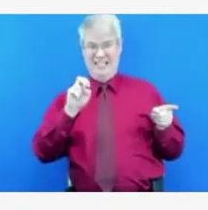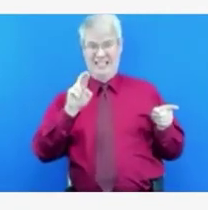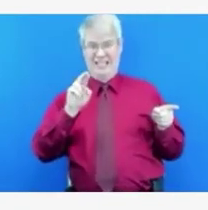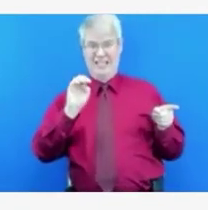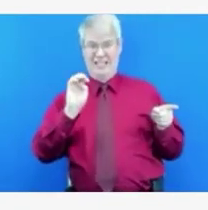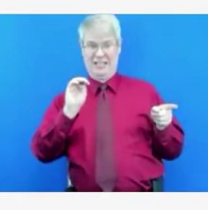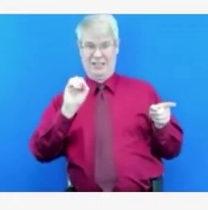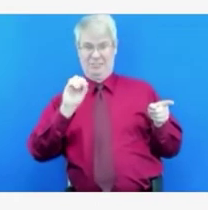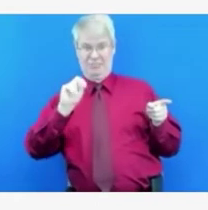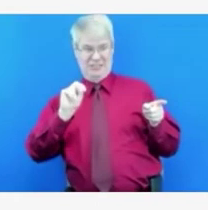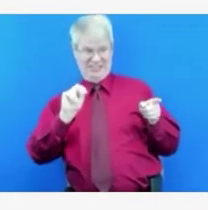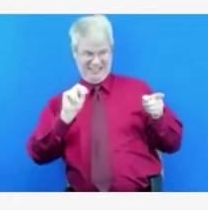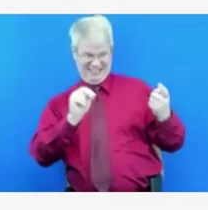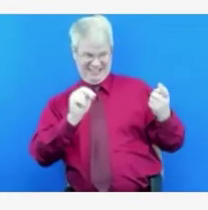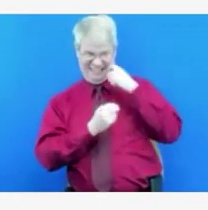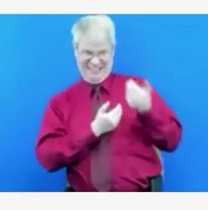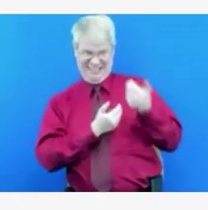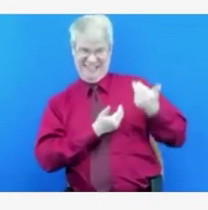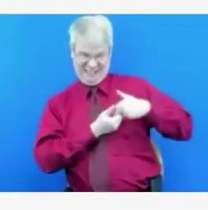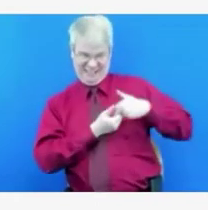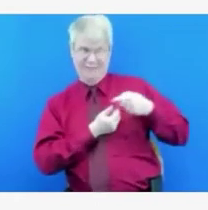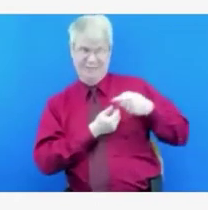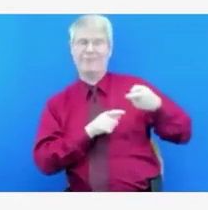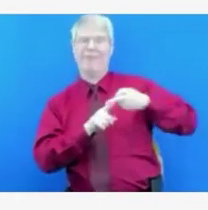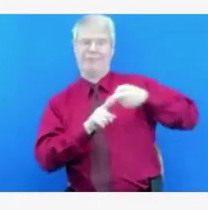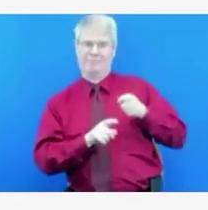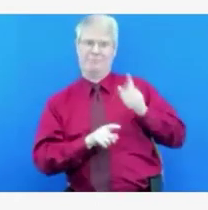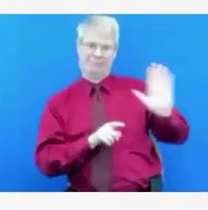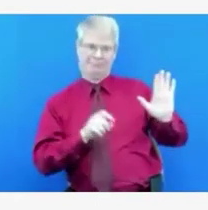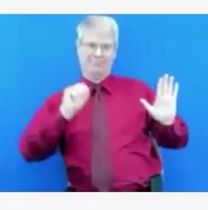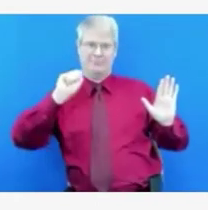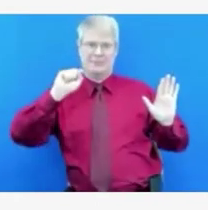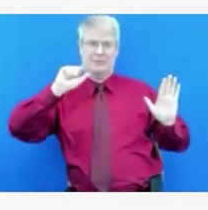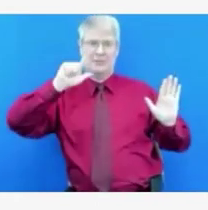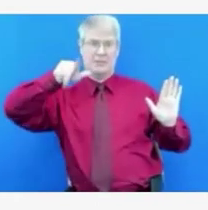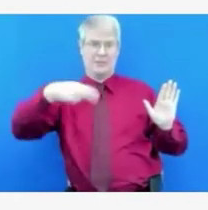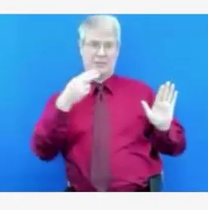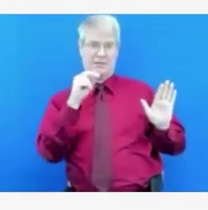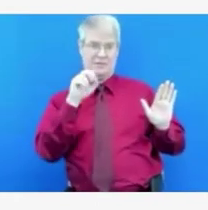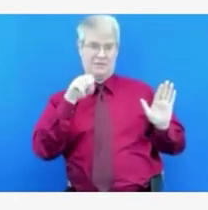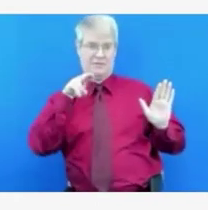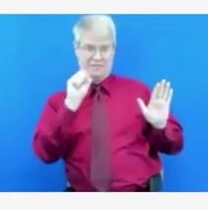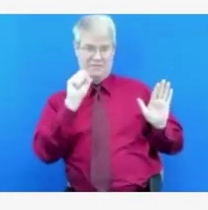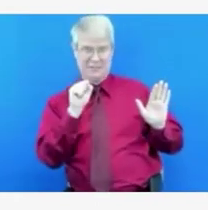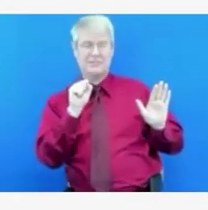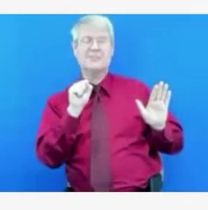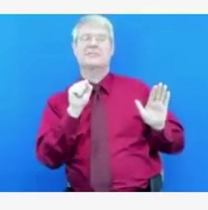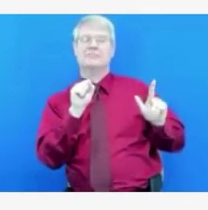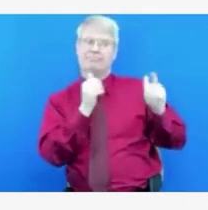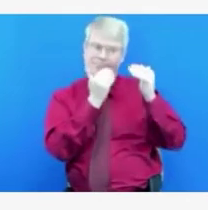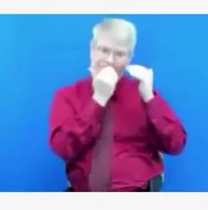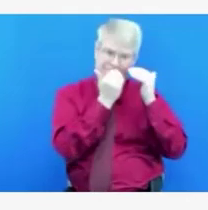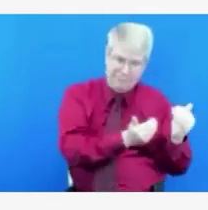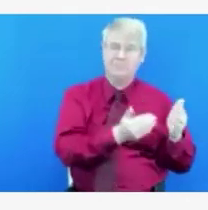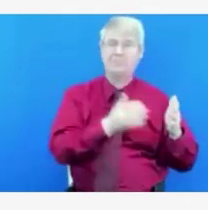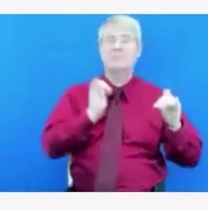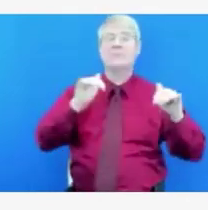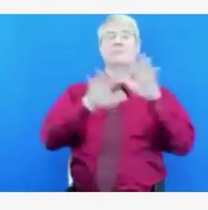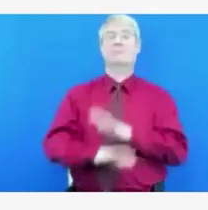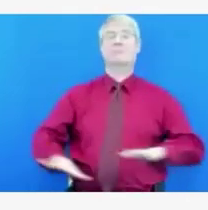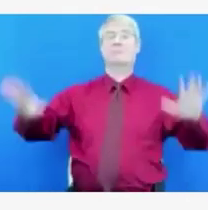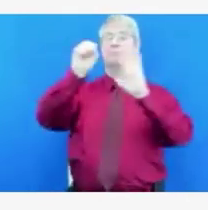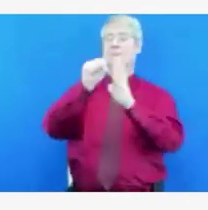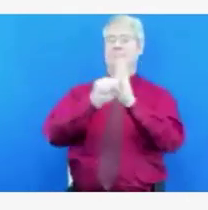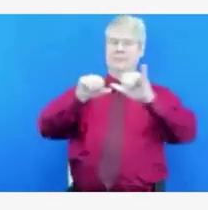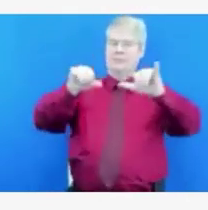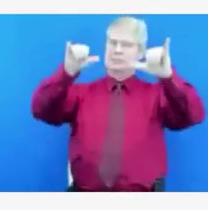Crisis standards of care remain in effect statewide. The number of COVID-19 patients continues to exceed the